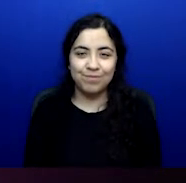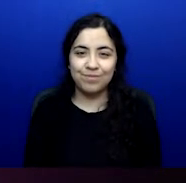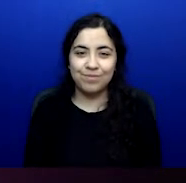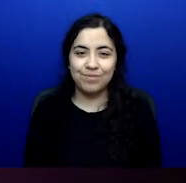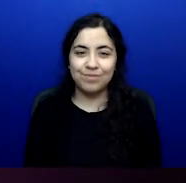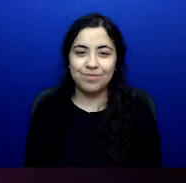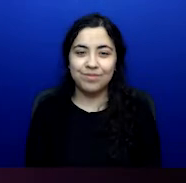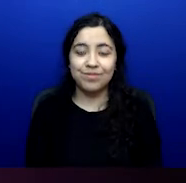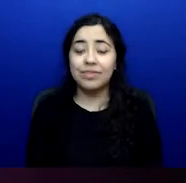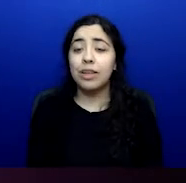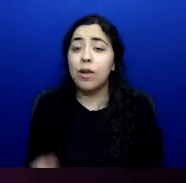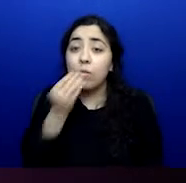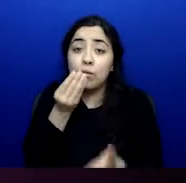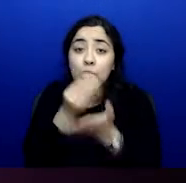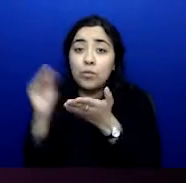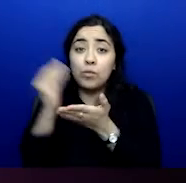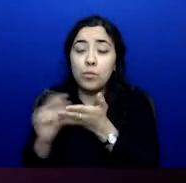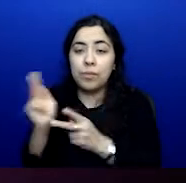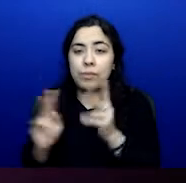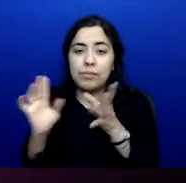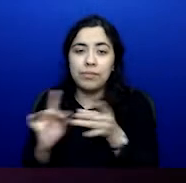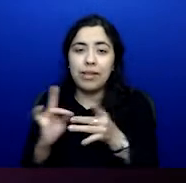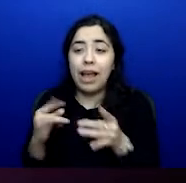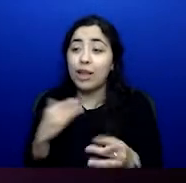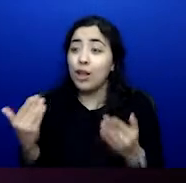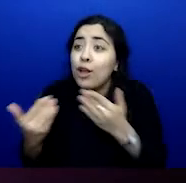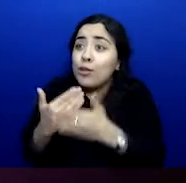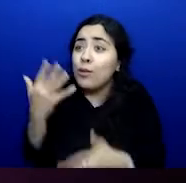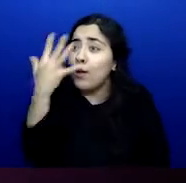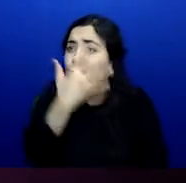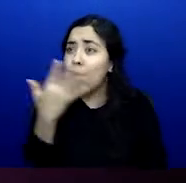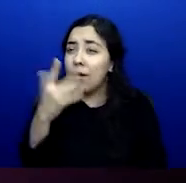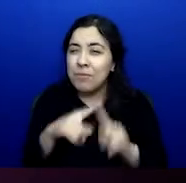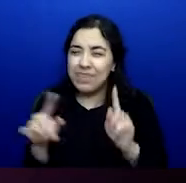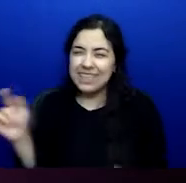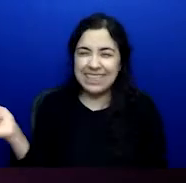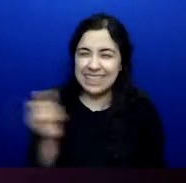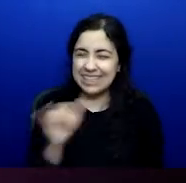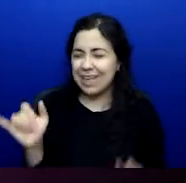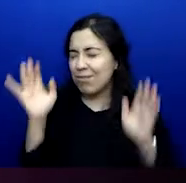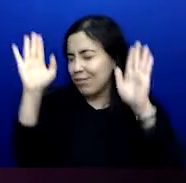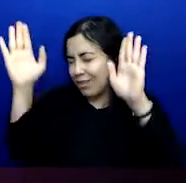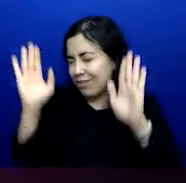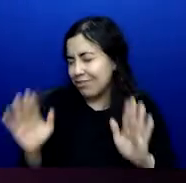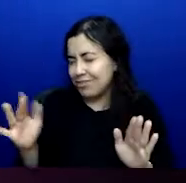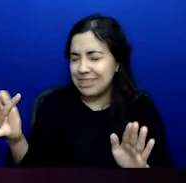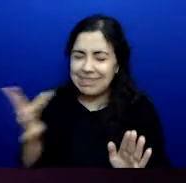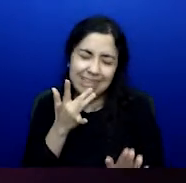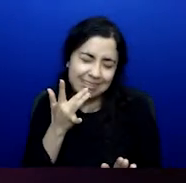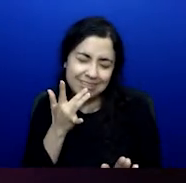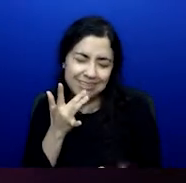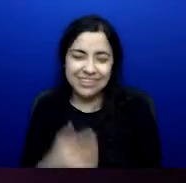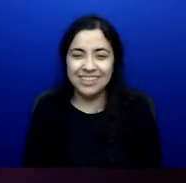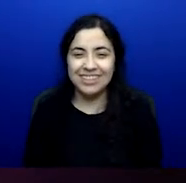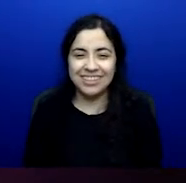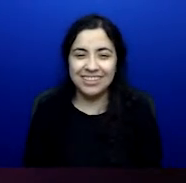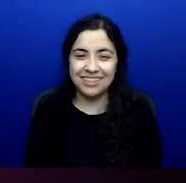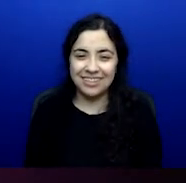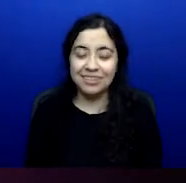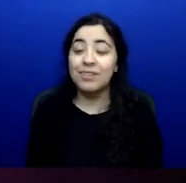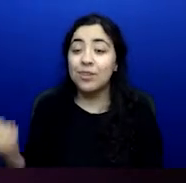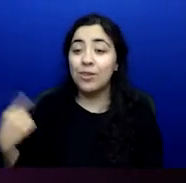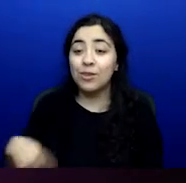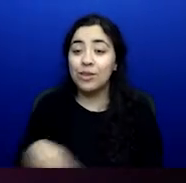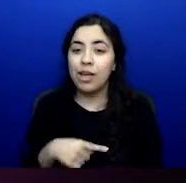And as they say at the grocery store, it has a new look, but the same great taste. We